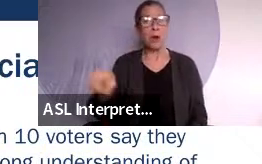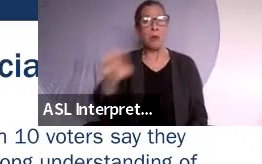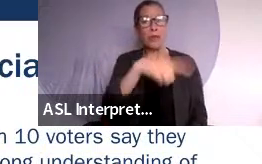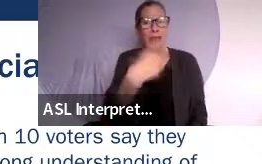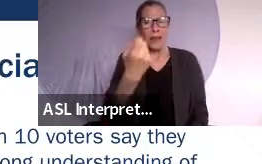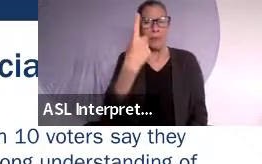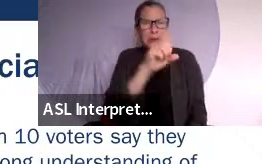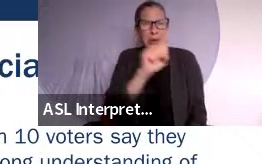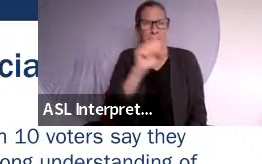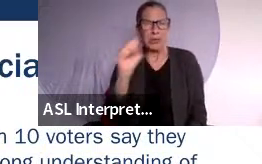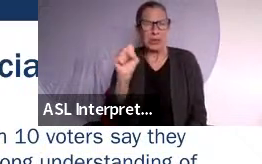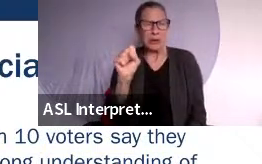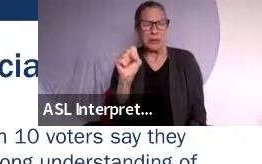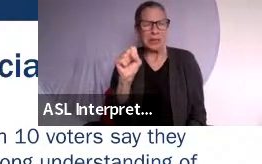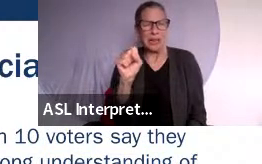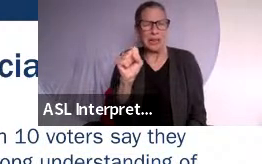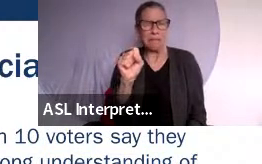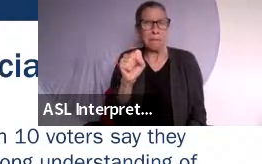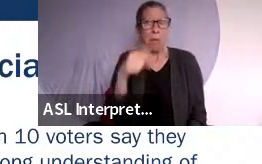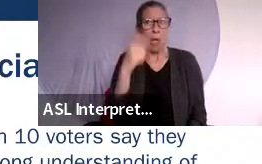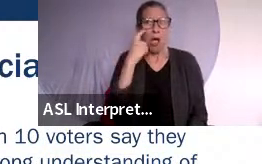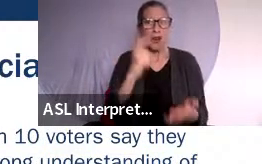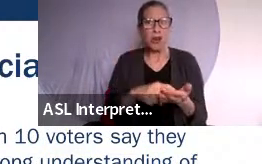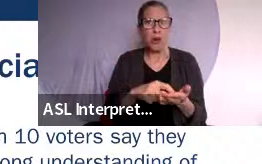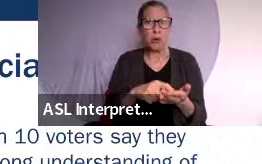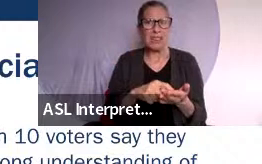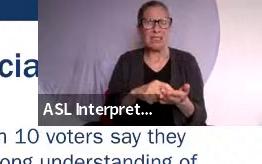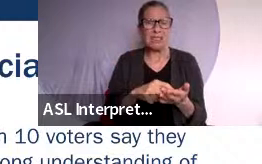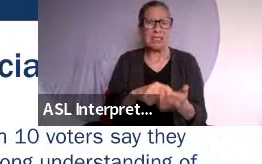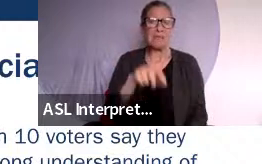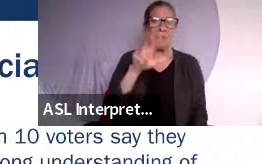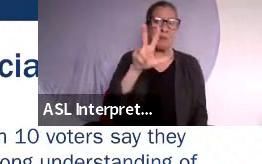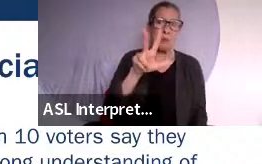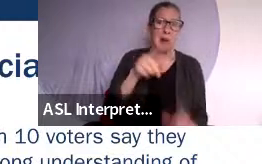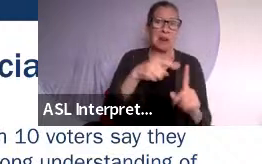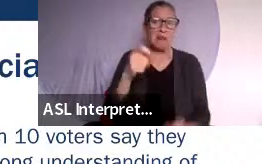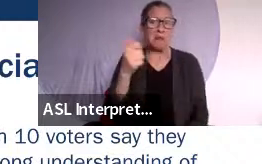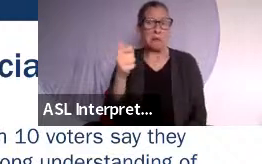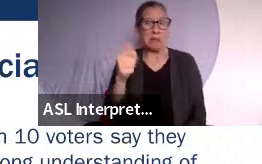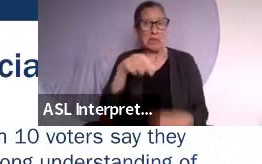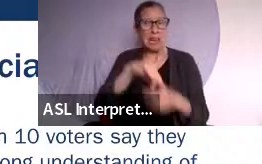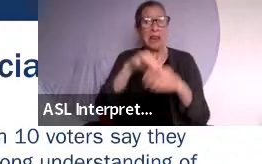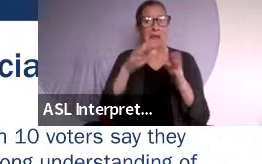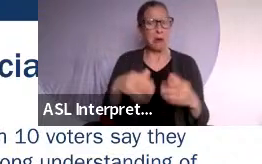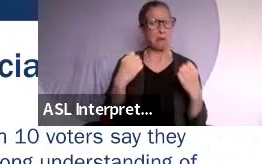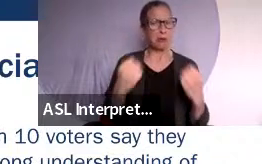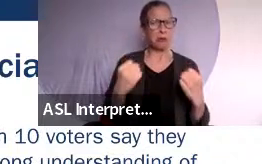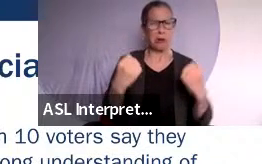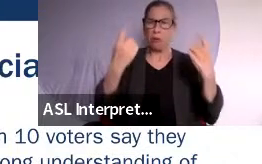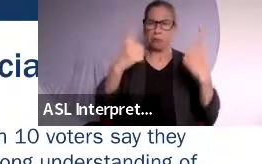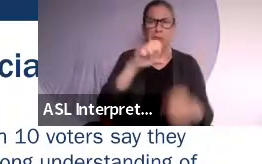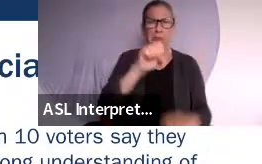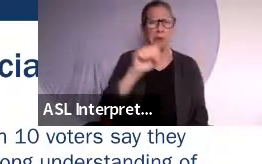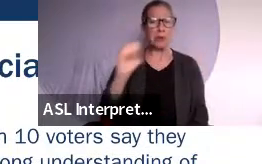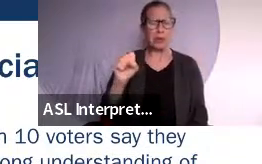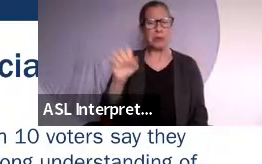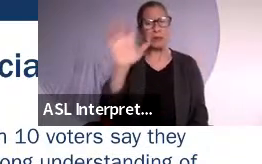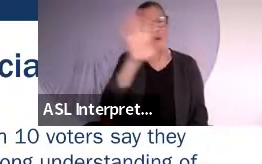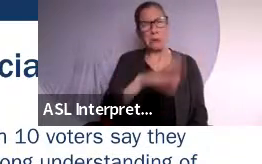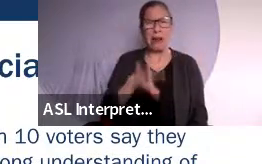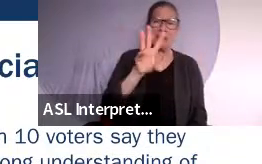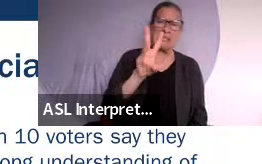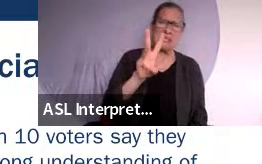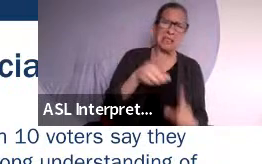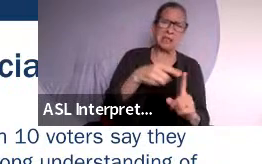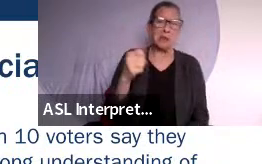Social Security is like. We found that nearly 3 in 10 voters say they have a strong understanding of Social Security, while around